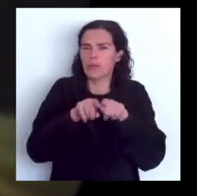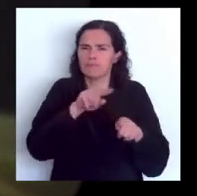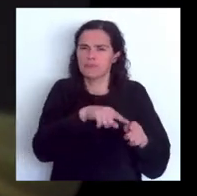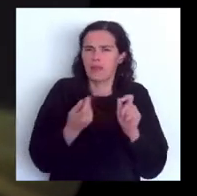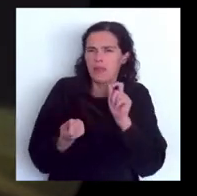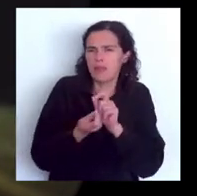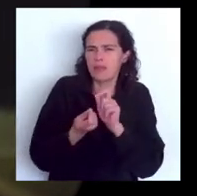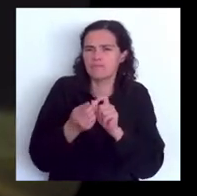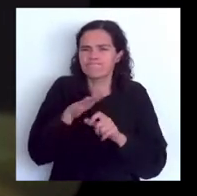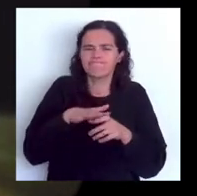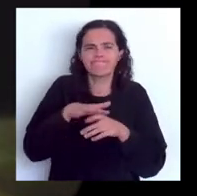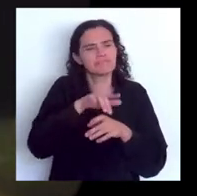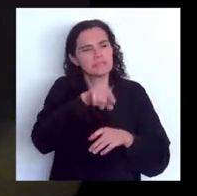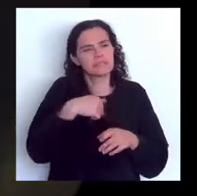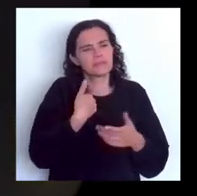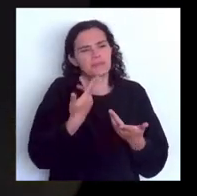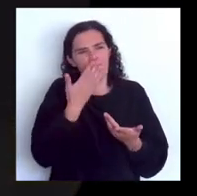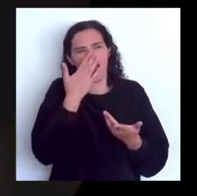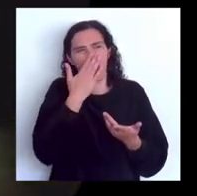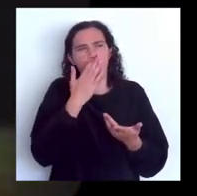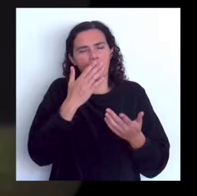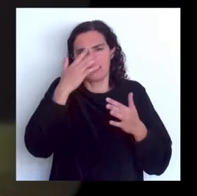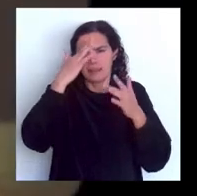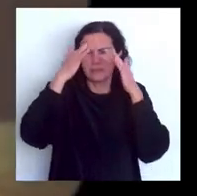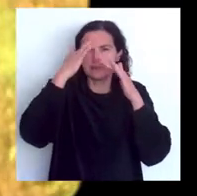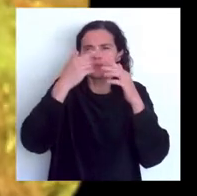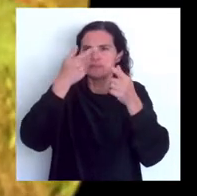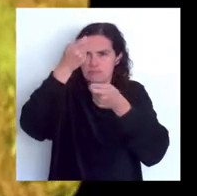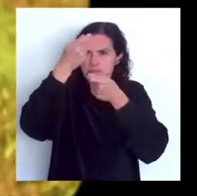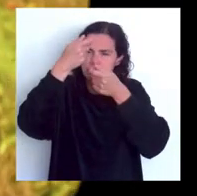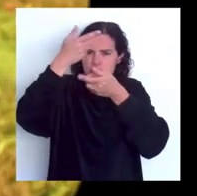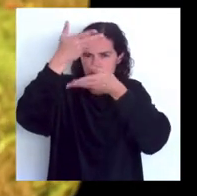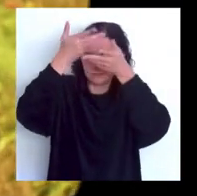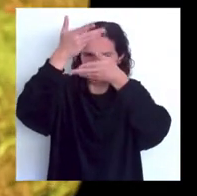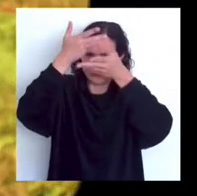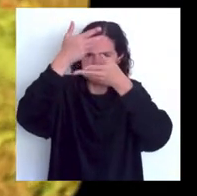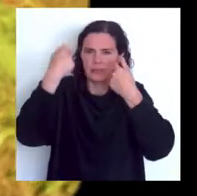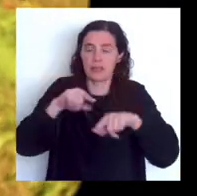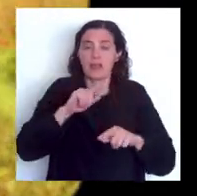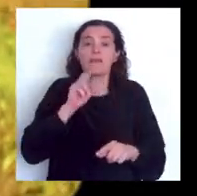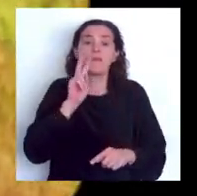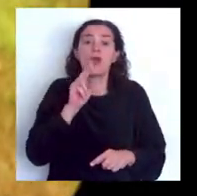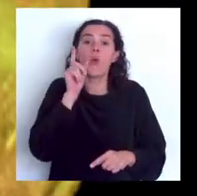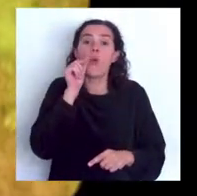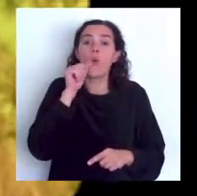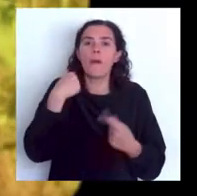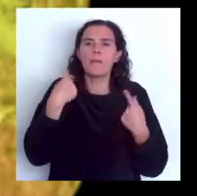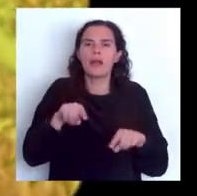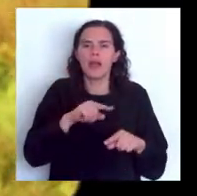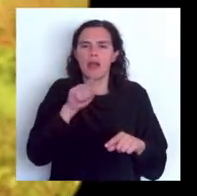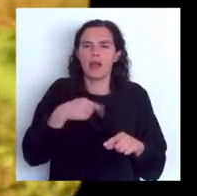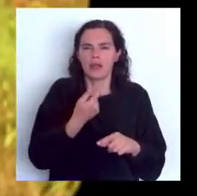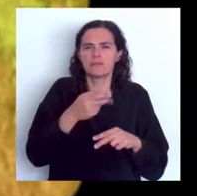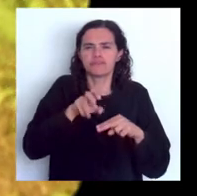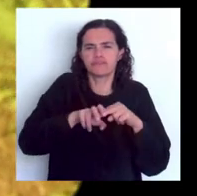this approach of a quasi-telepathy, where there is a beautiful film where you see a man with